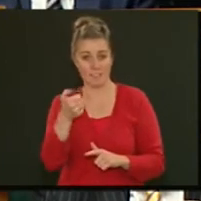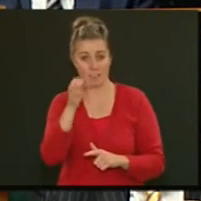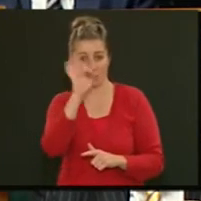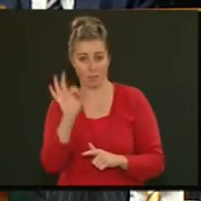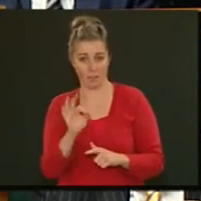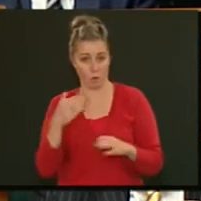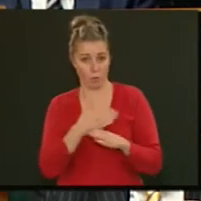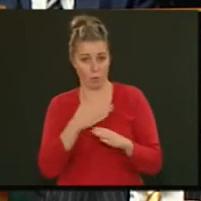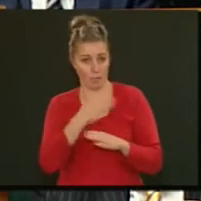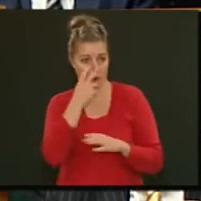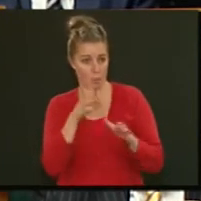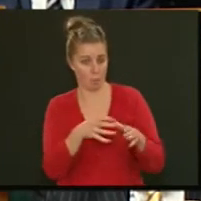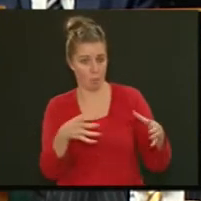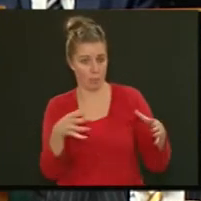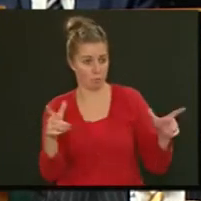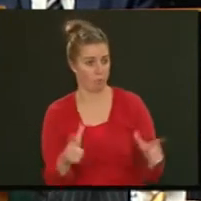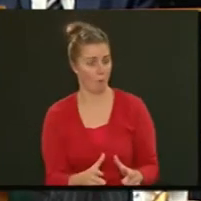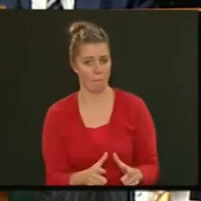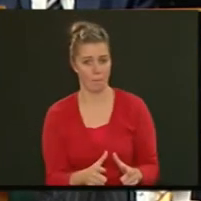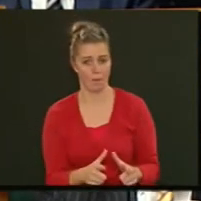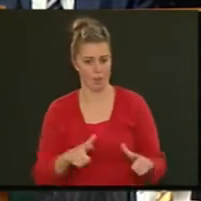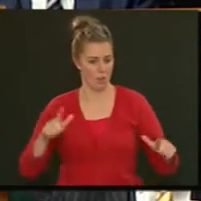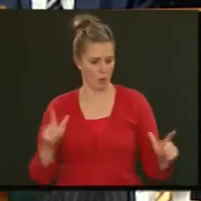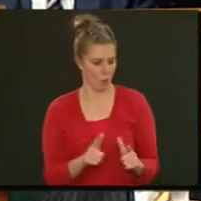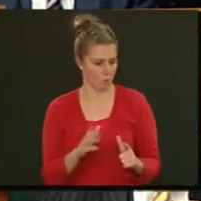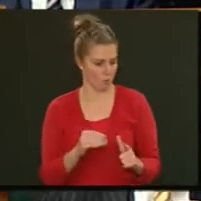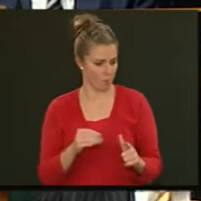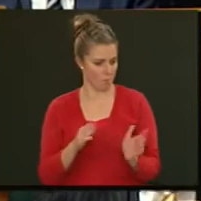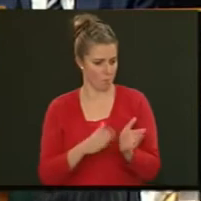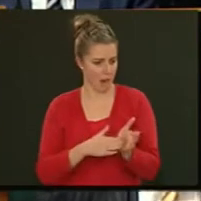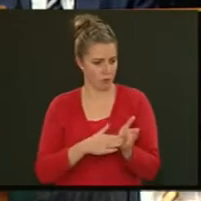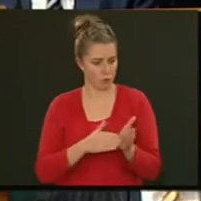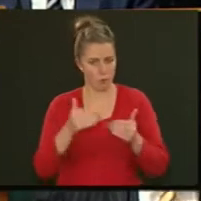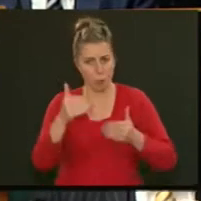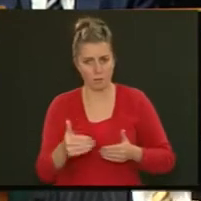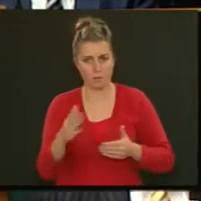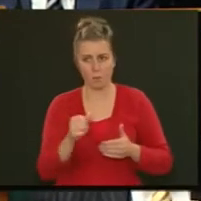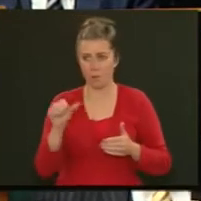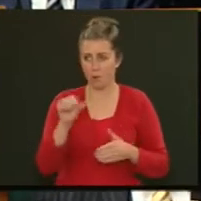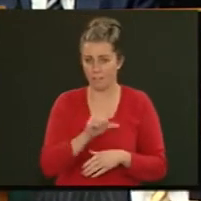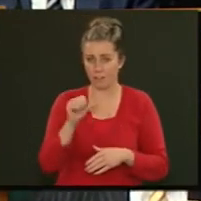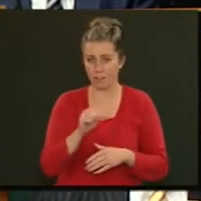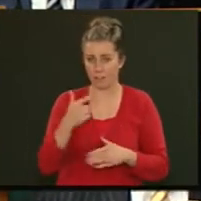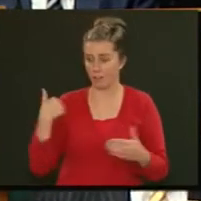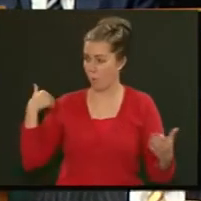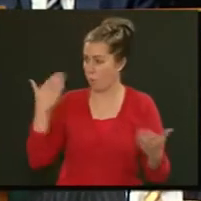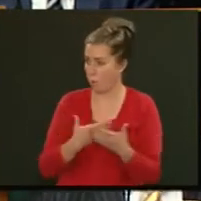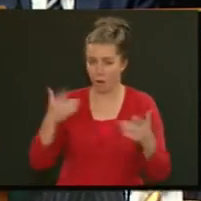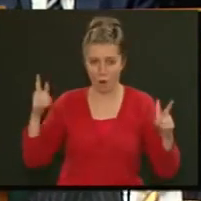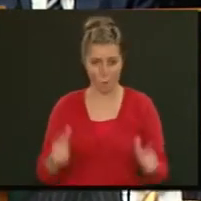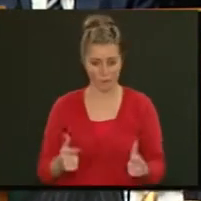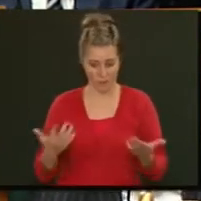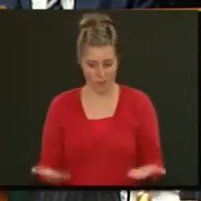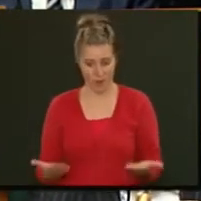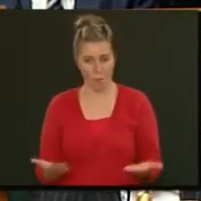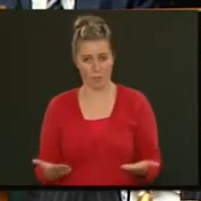age population, the lowest level it's been in the March quarter since 1997.